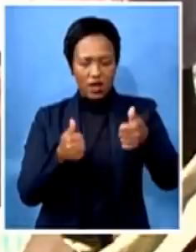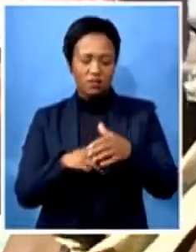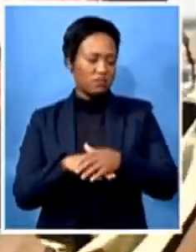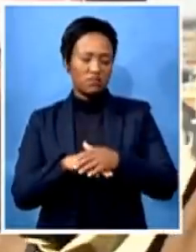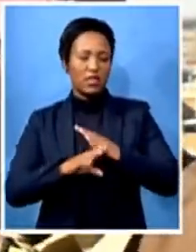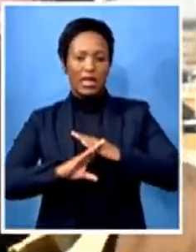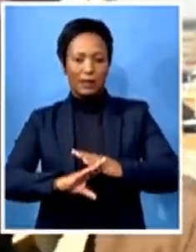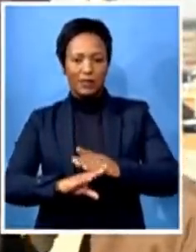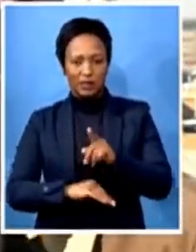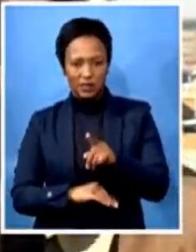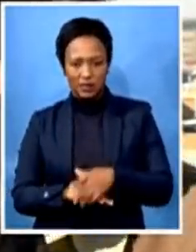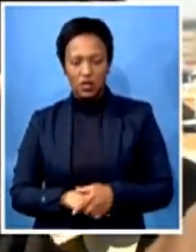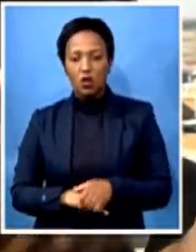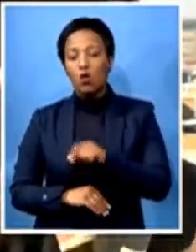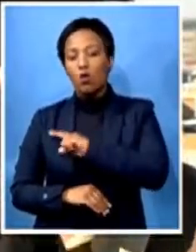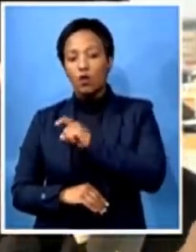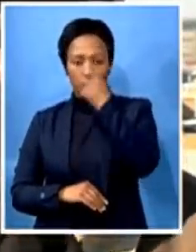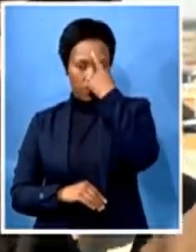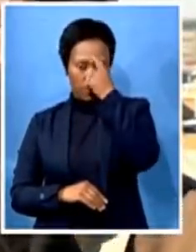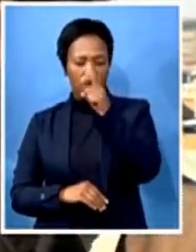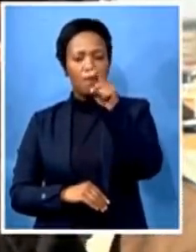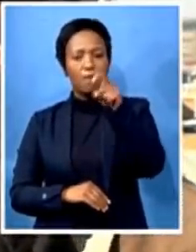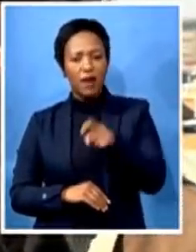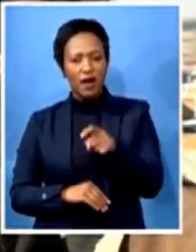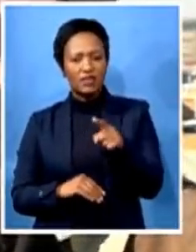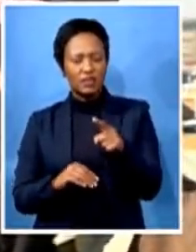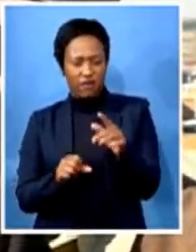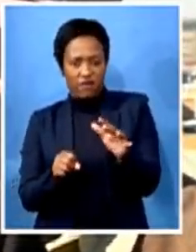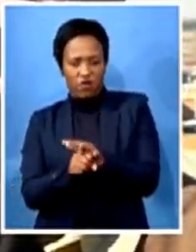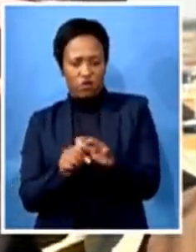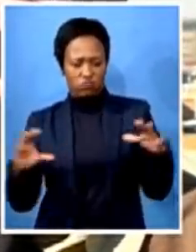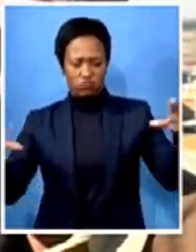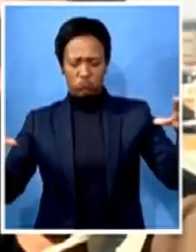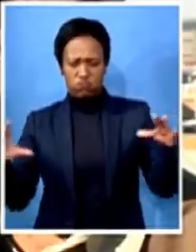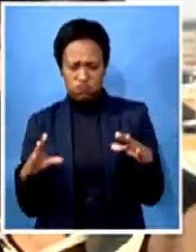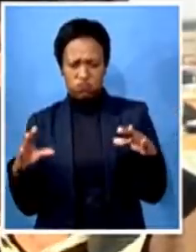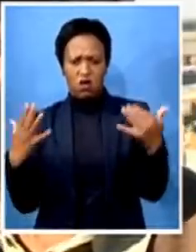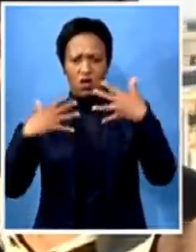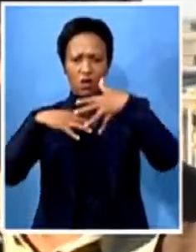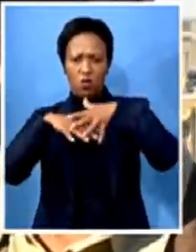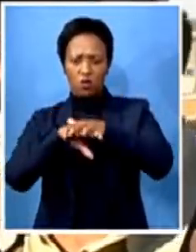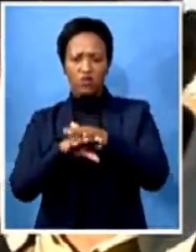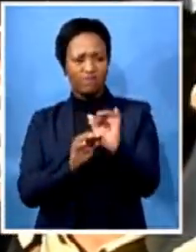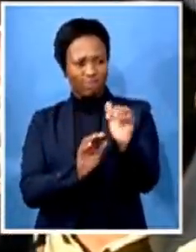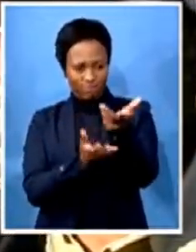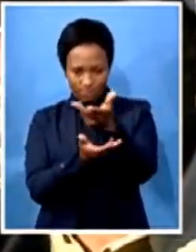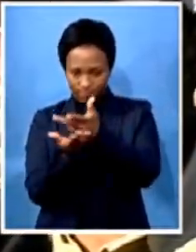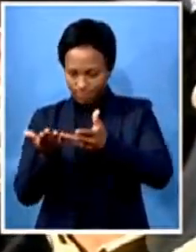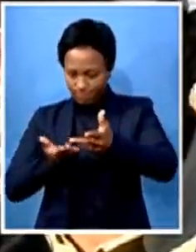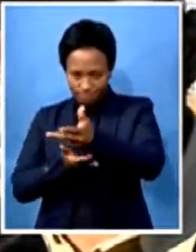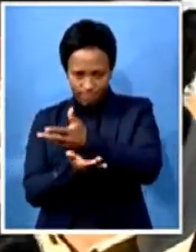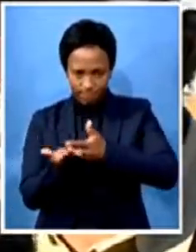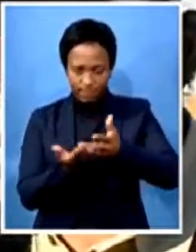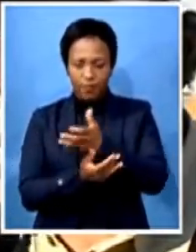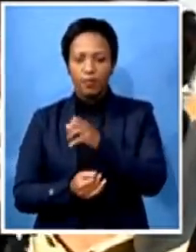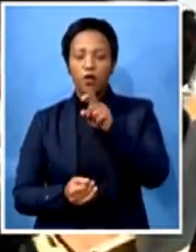is supposed to be a comprehensive and inclusive engagement which will give South Africa